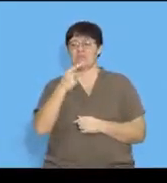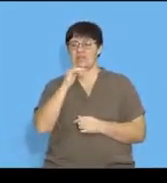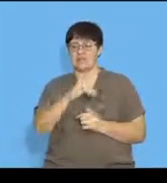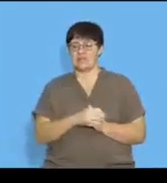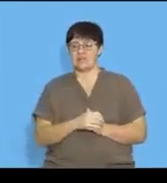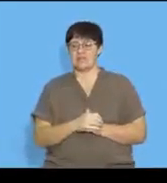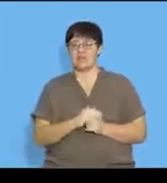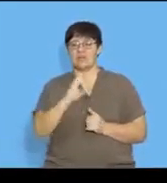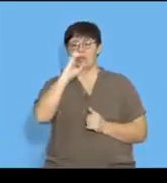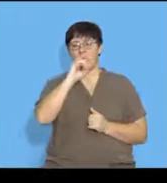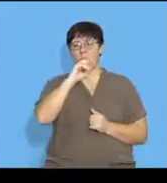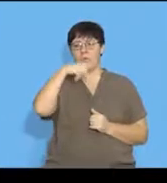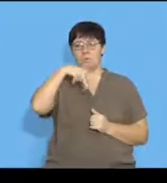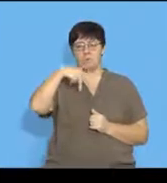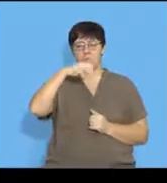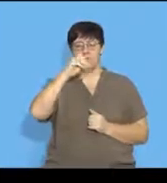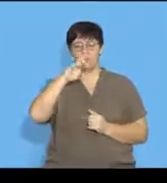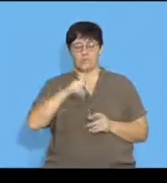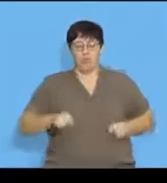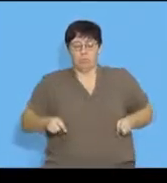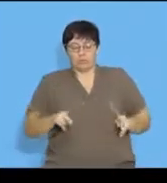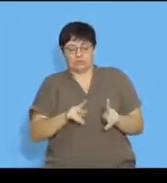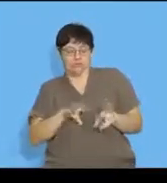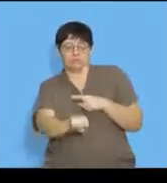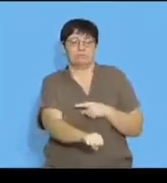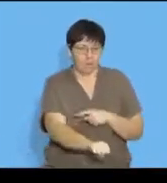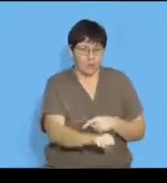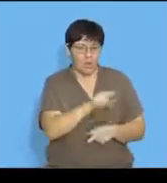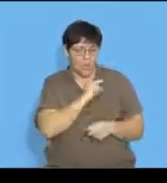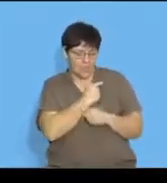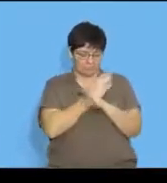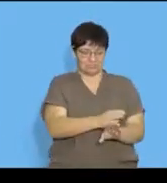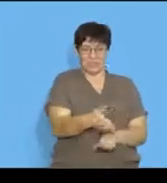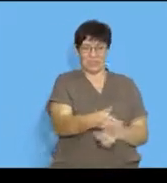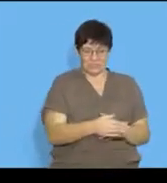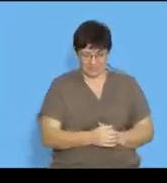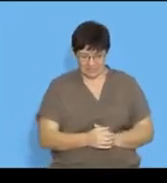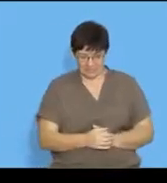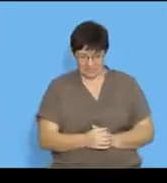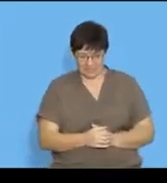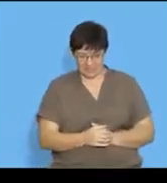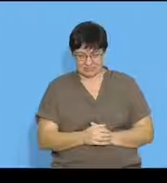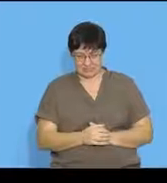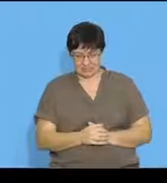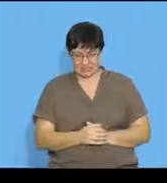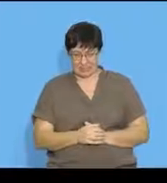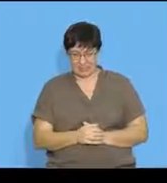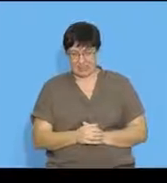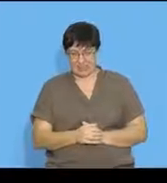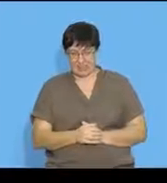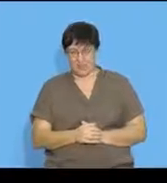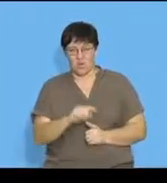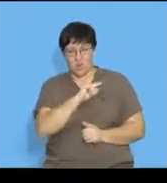it's opportunistic, right? It comes in, all right, because something in your body is